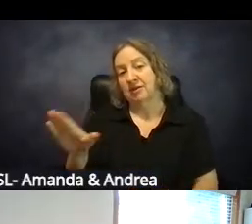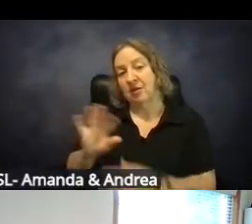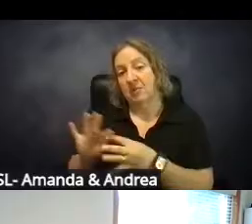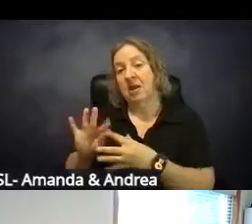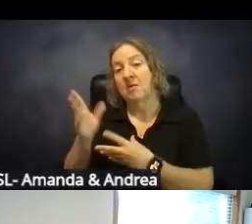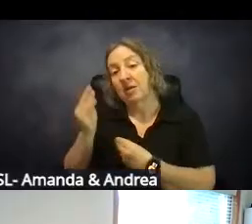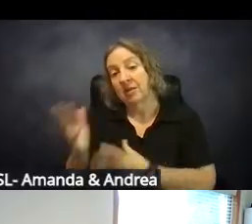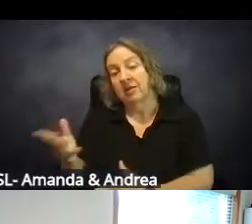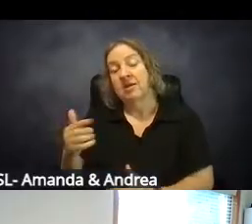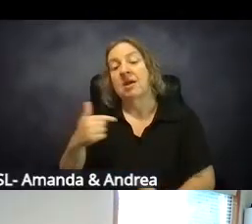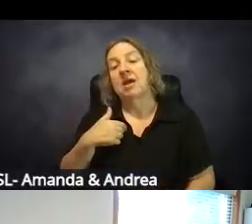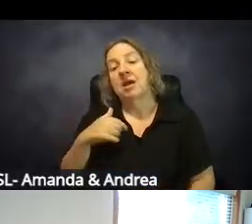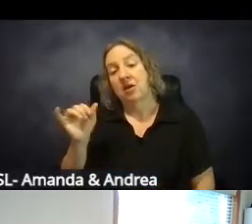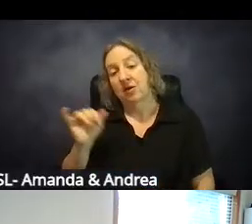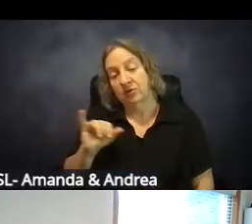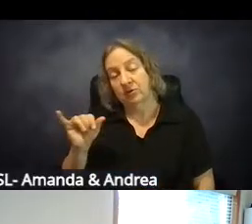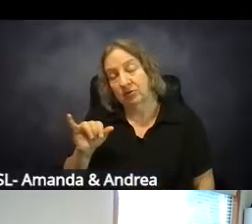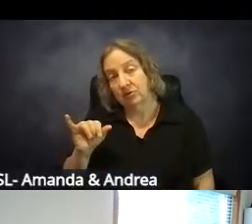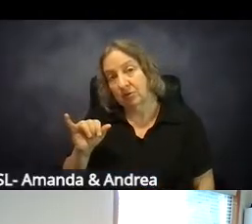I've also